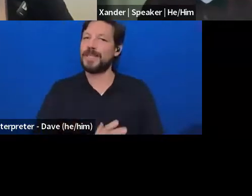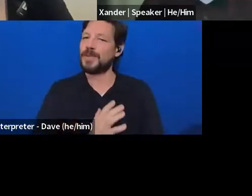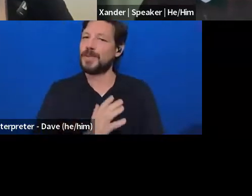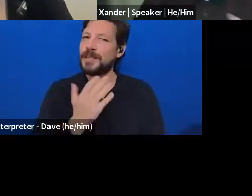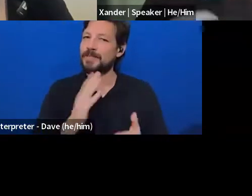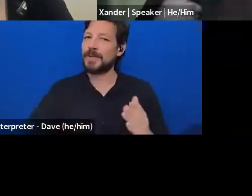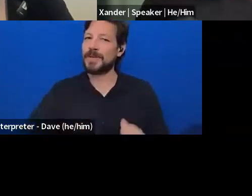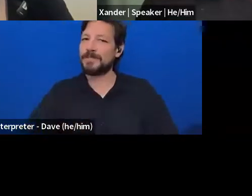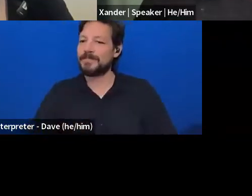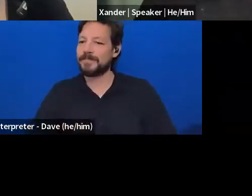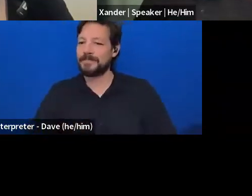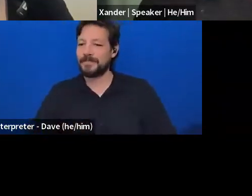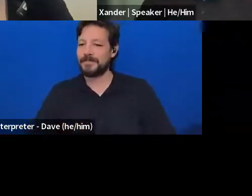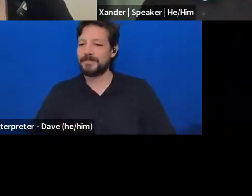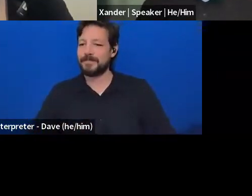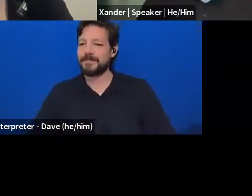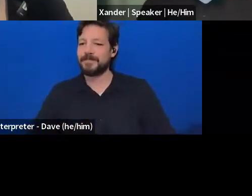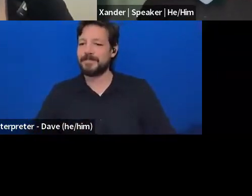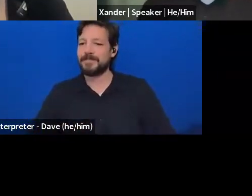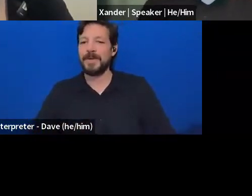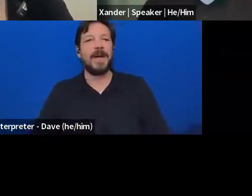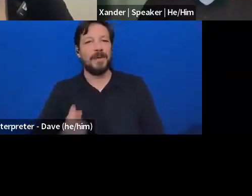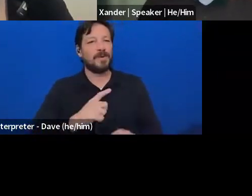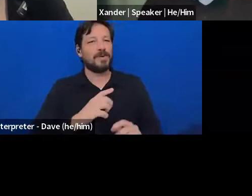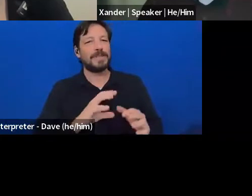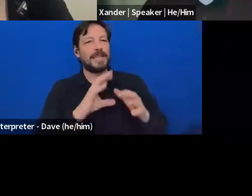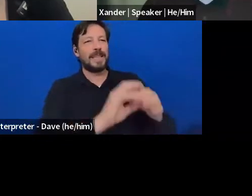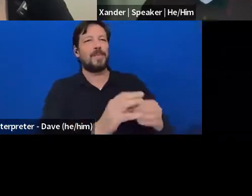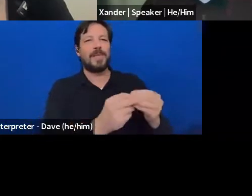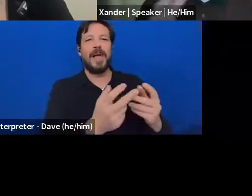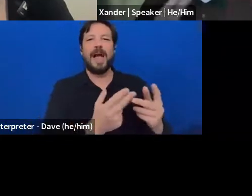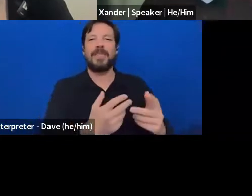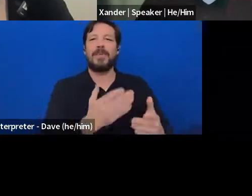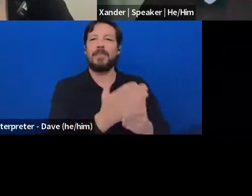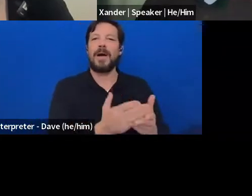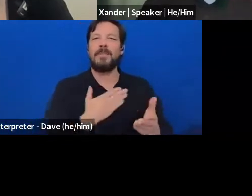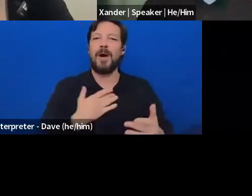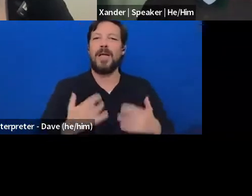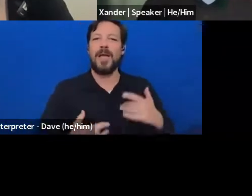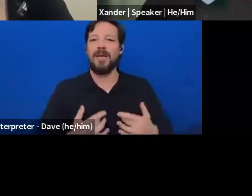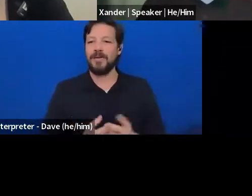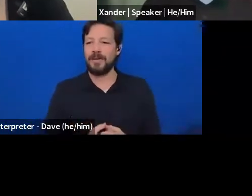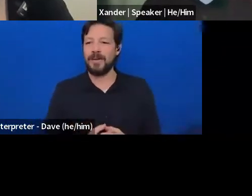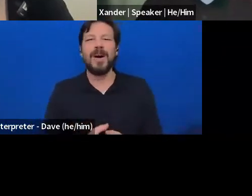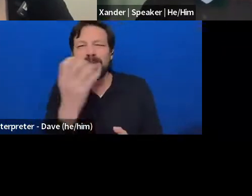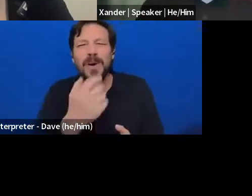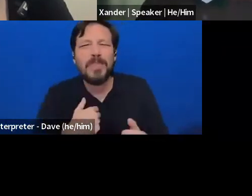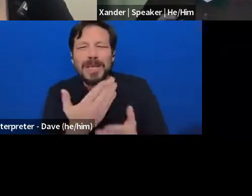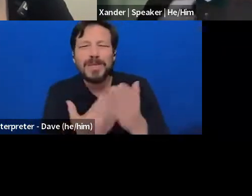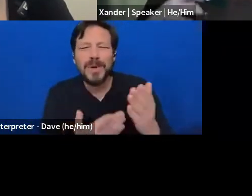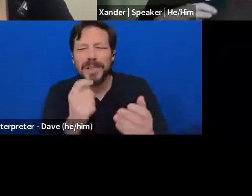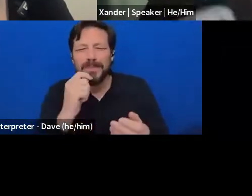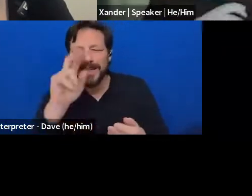Yeah, because it kind of crosses over to some degree. I changed the original idea I had because then I realized that